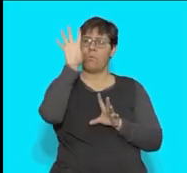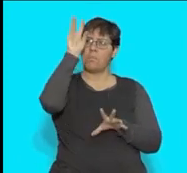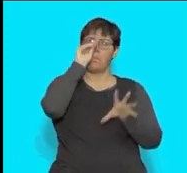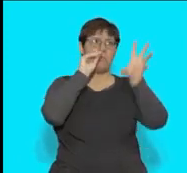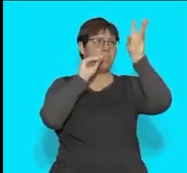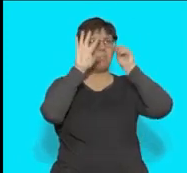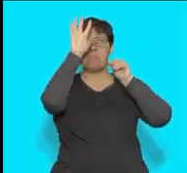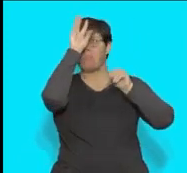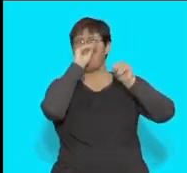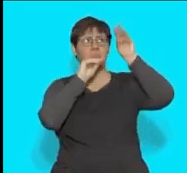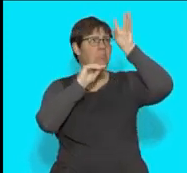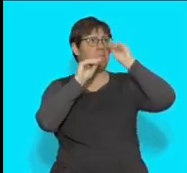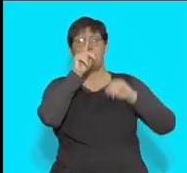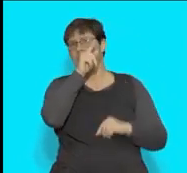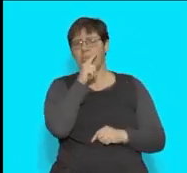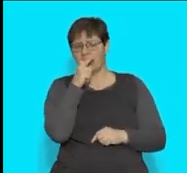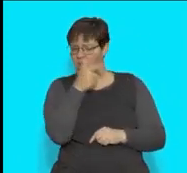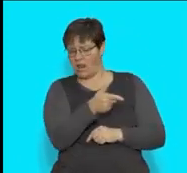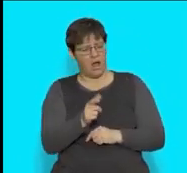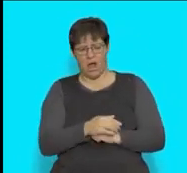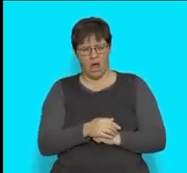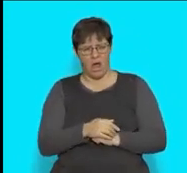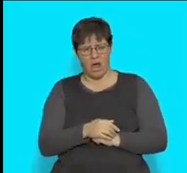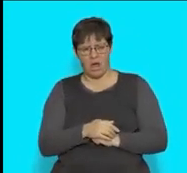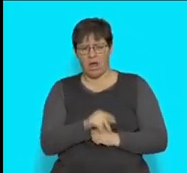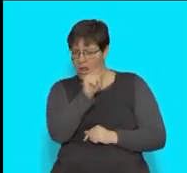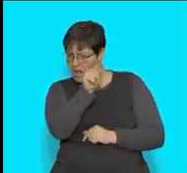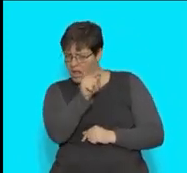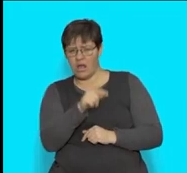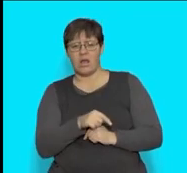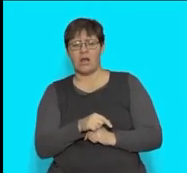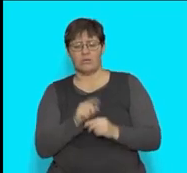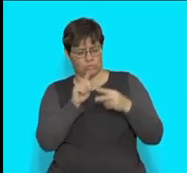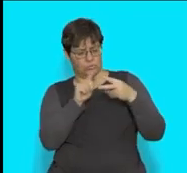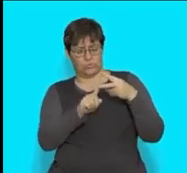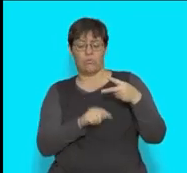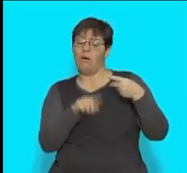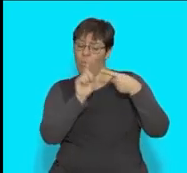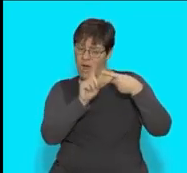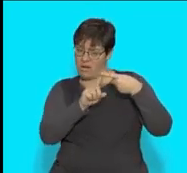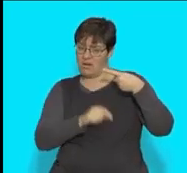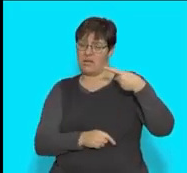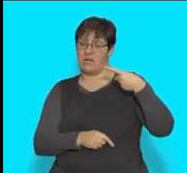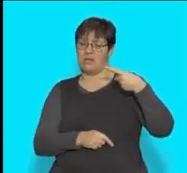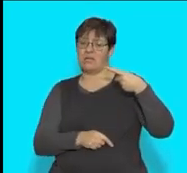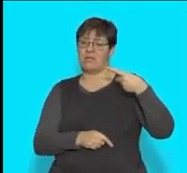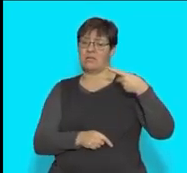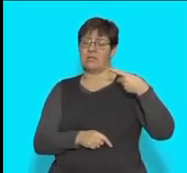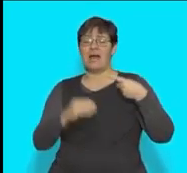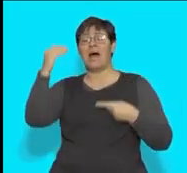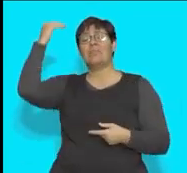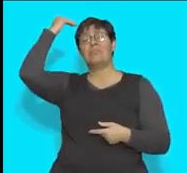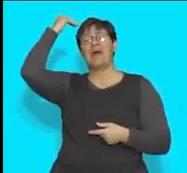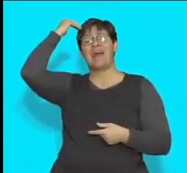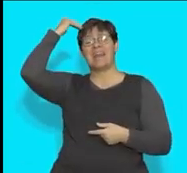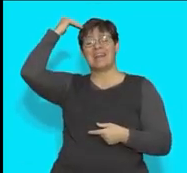It's in the brain. And it says to this guy, all right, listen here, dude, two things. Number one, the brain,